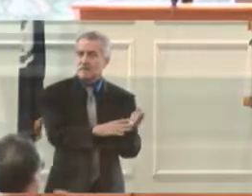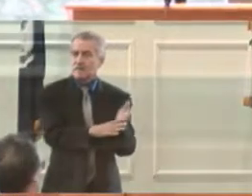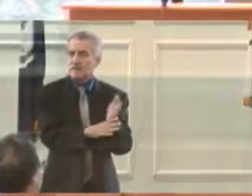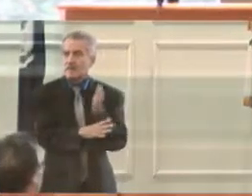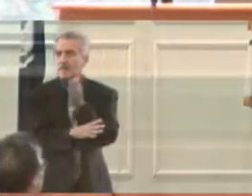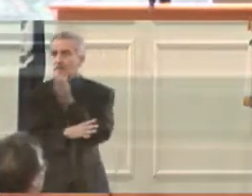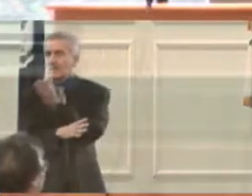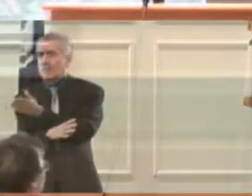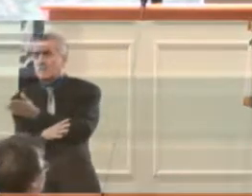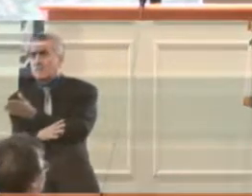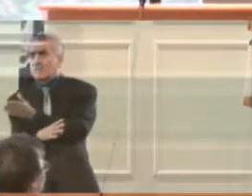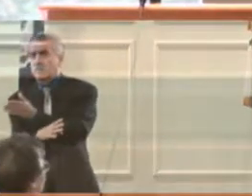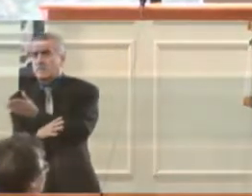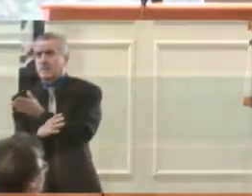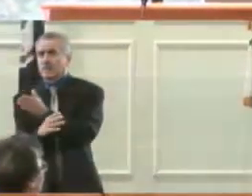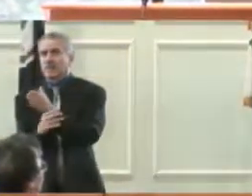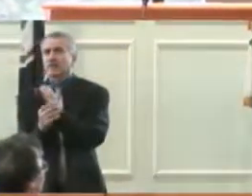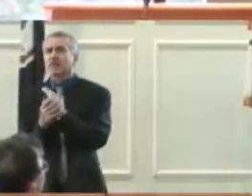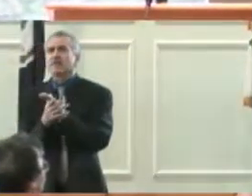1,290 days. And so